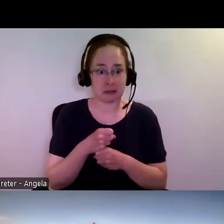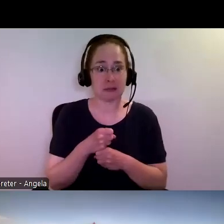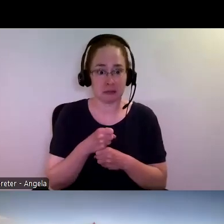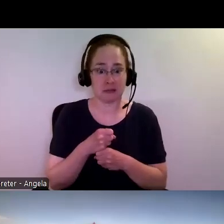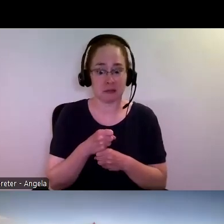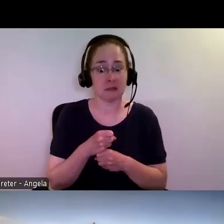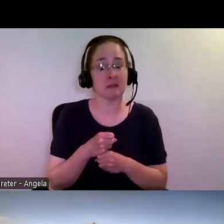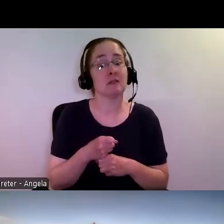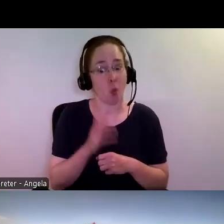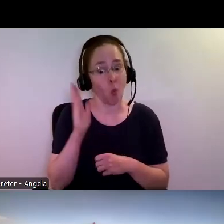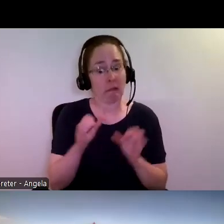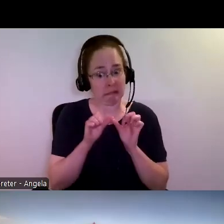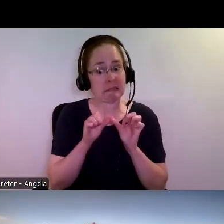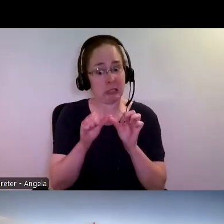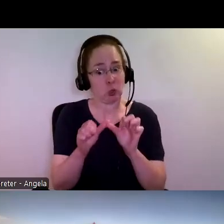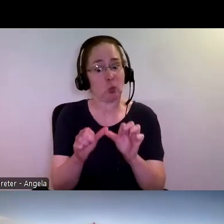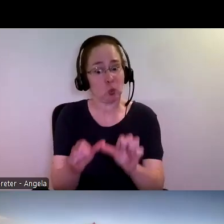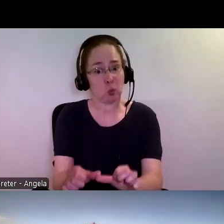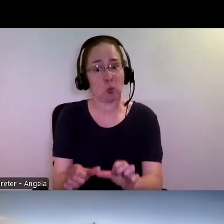will continue till